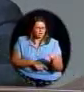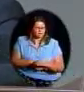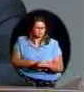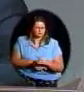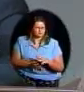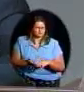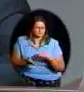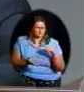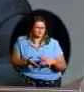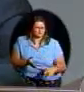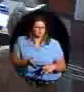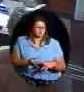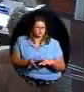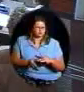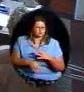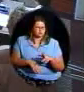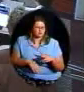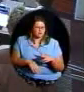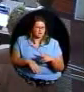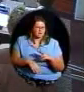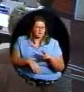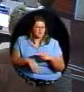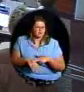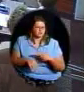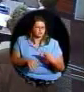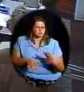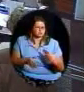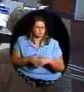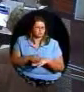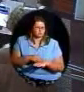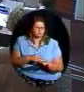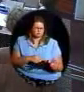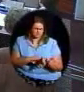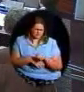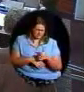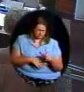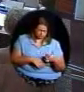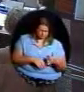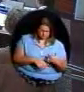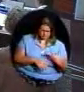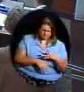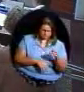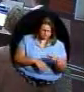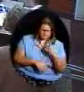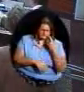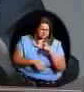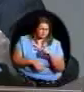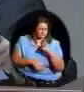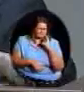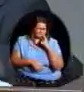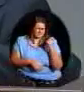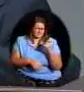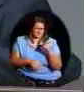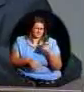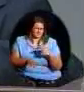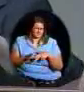actually. So that other 10%, is it a transportation issue? Generally